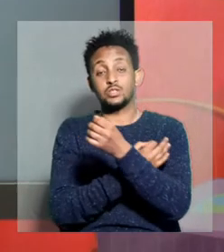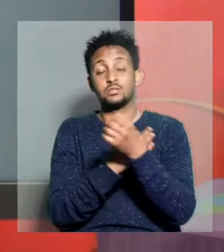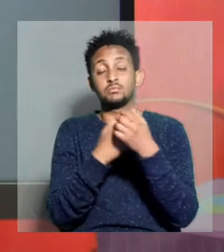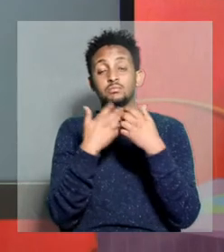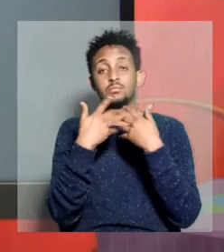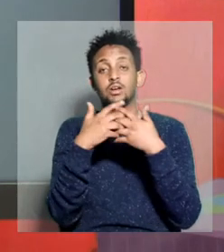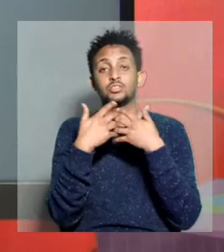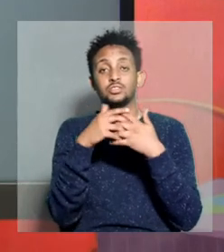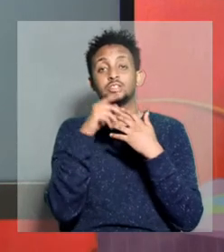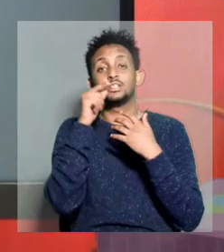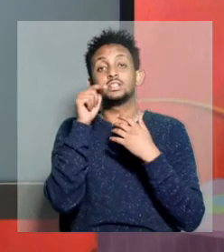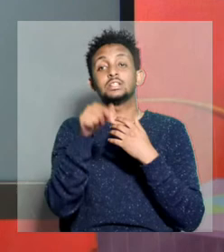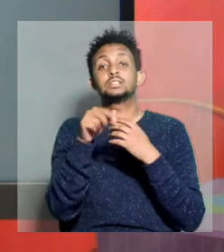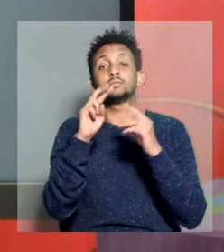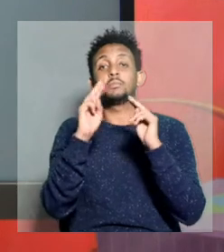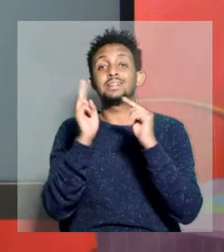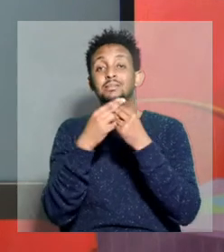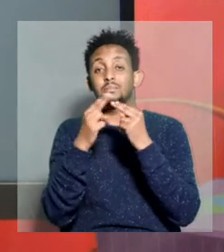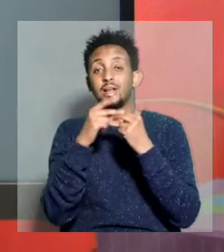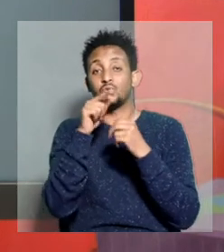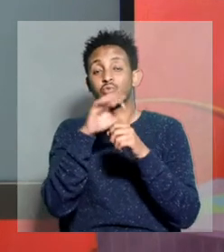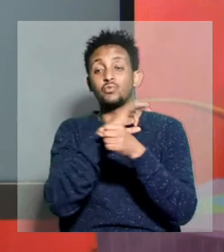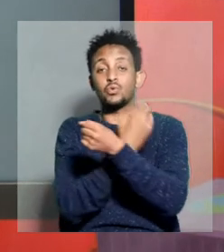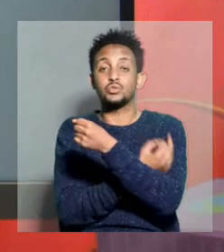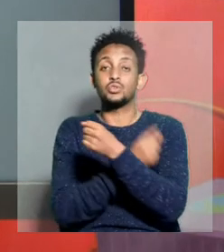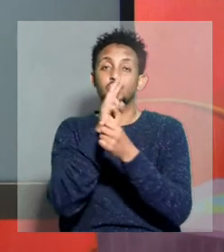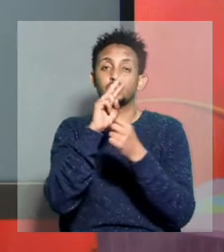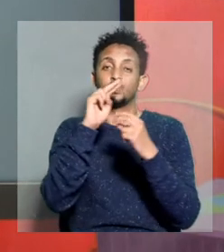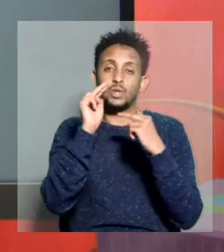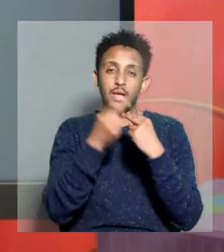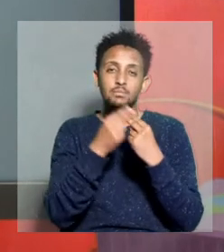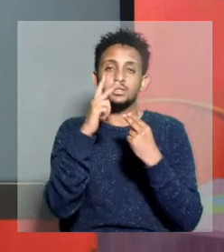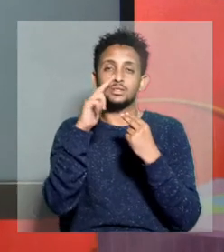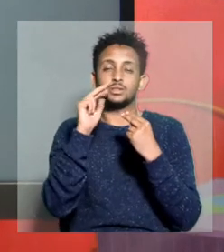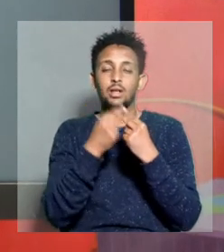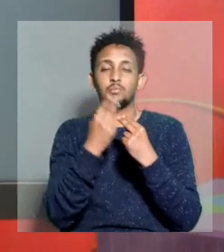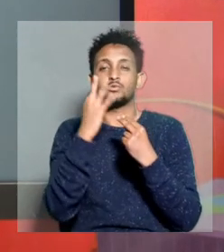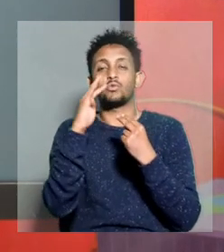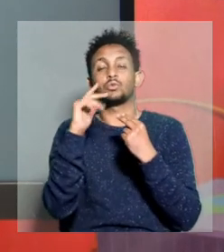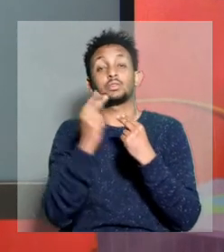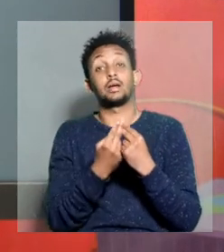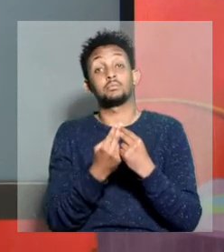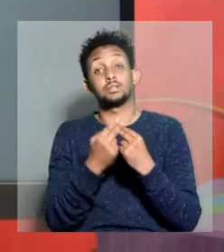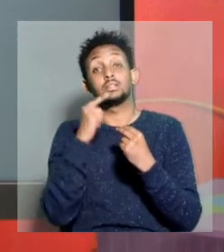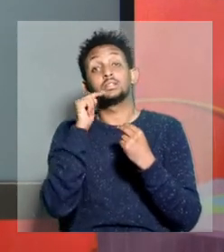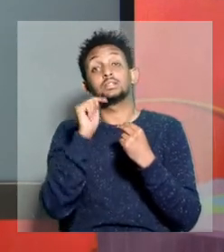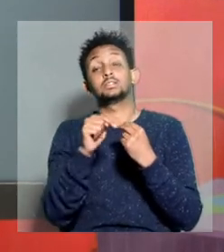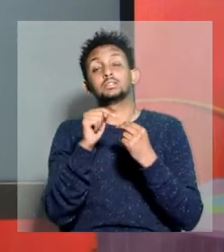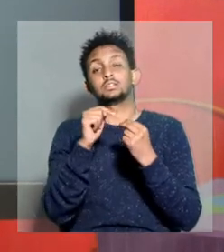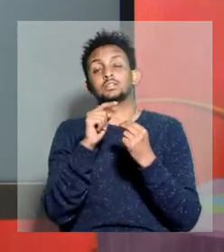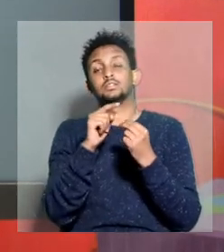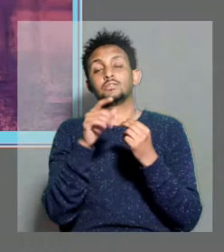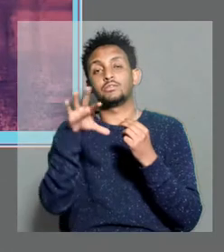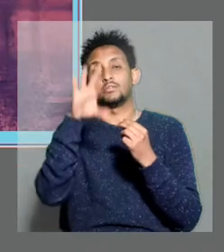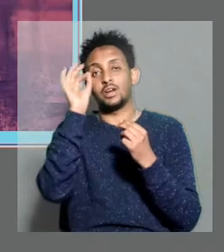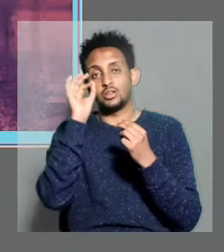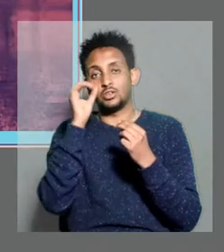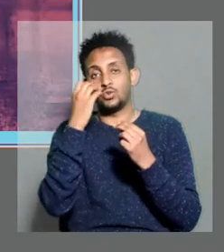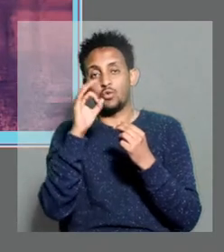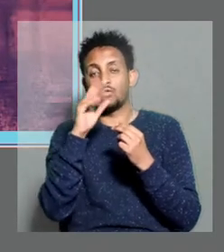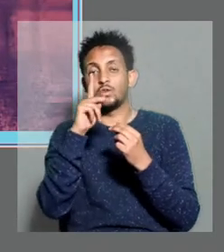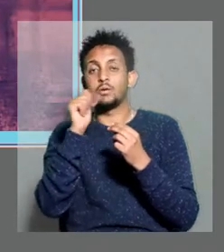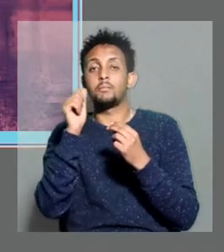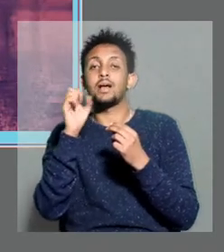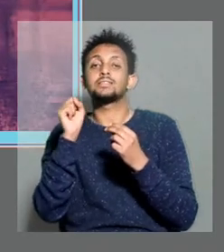machine. It will multiply your force twice, three times, four times, and so on. So this is the finding of